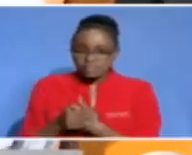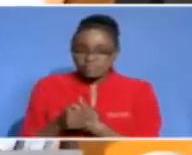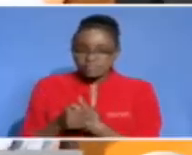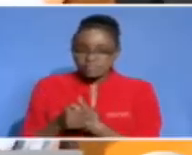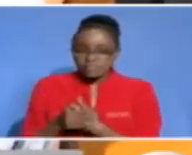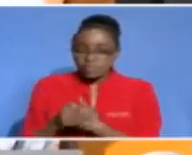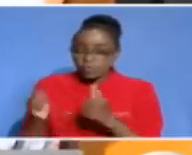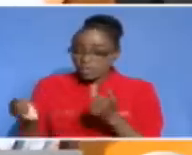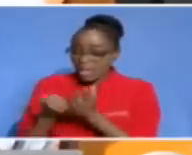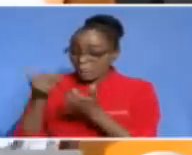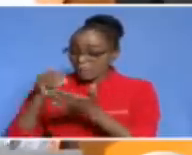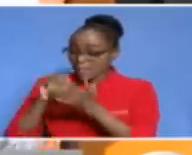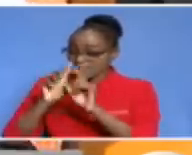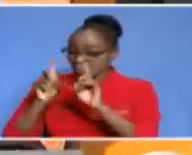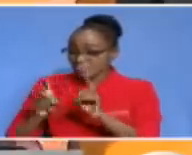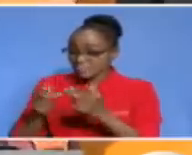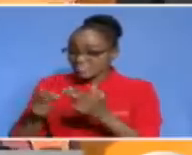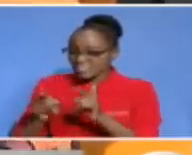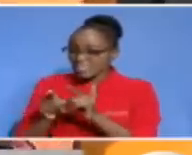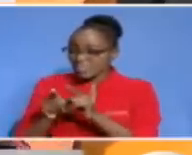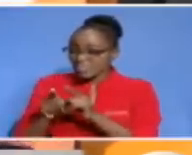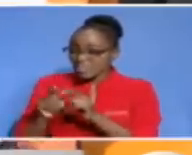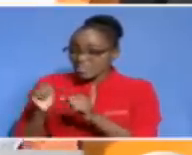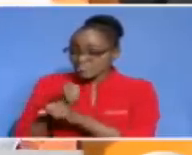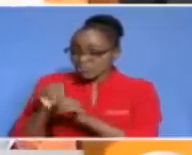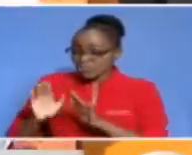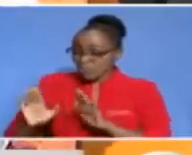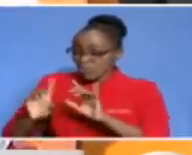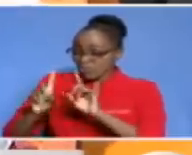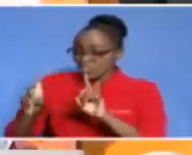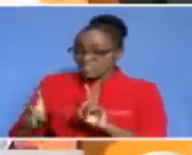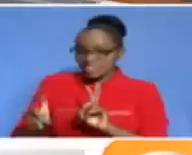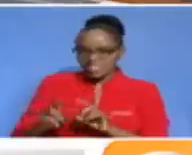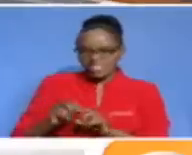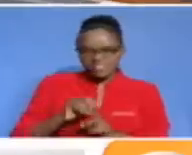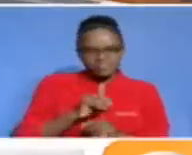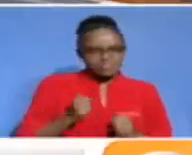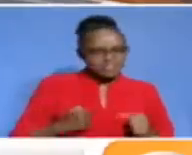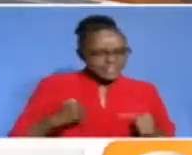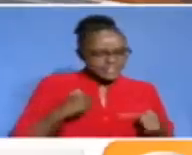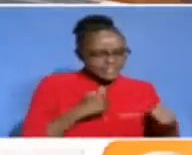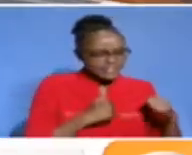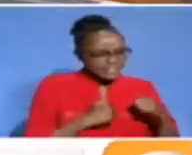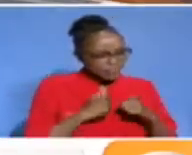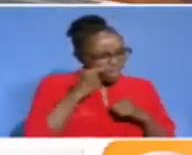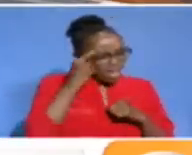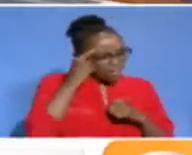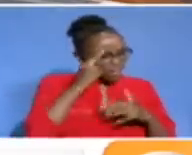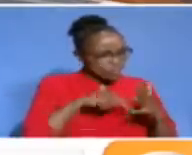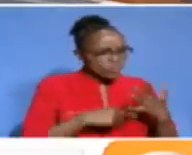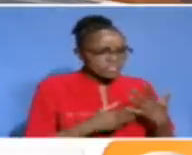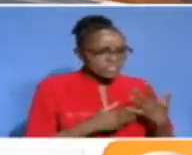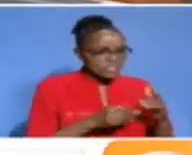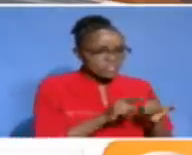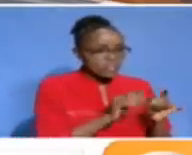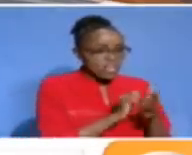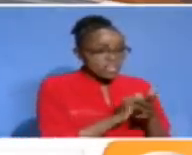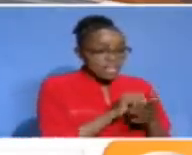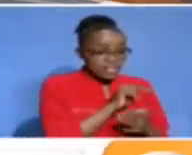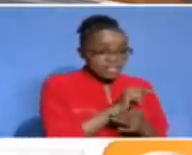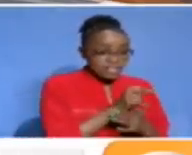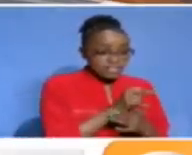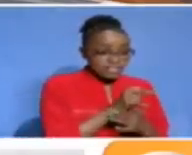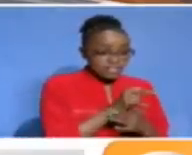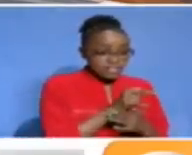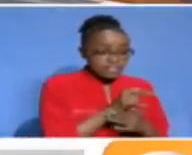will they happen again? Are they inevitable? Jeff, I think what, you know, I think when the dust settles down,